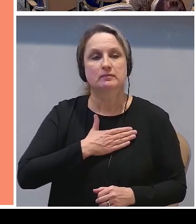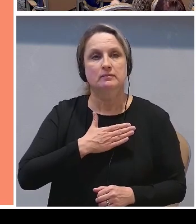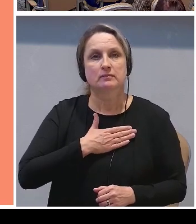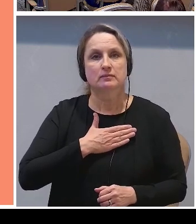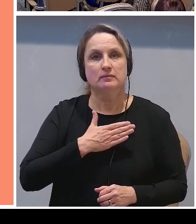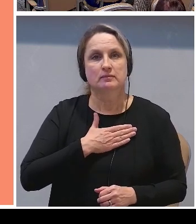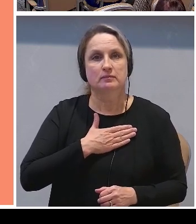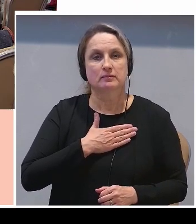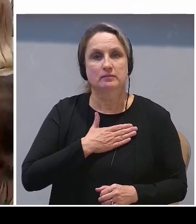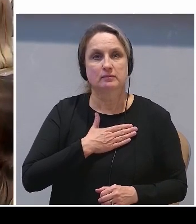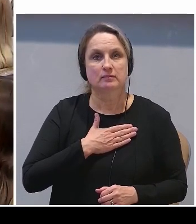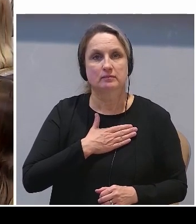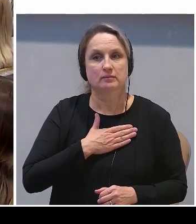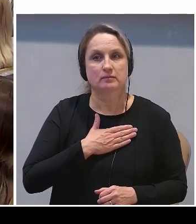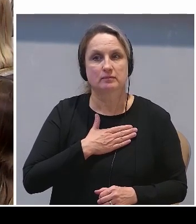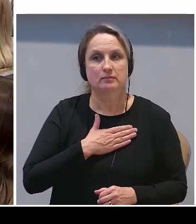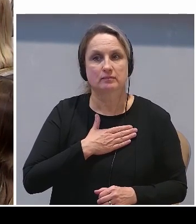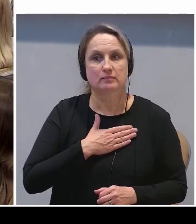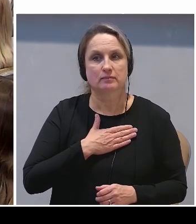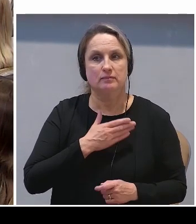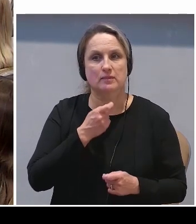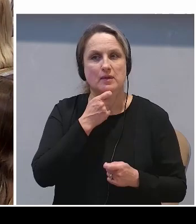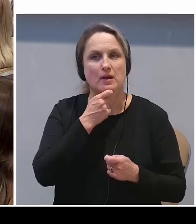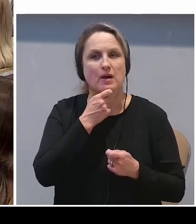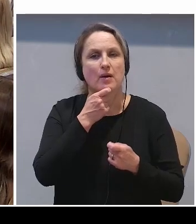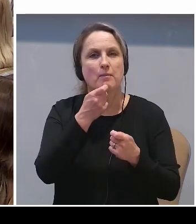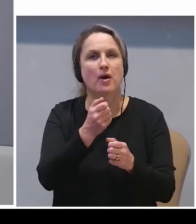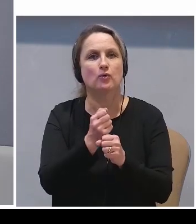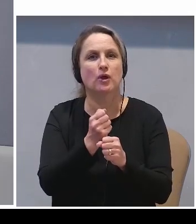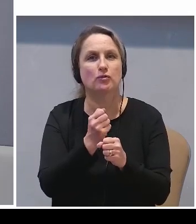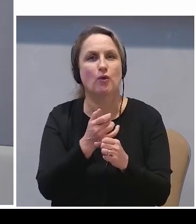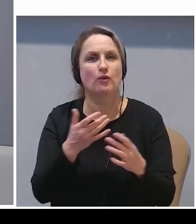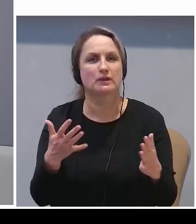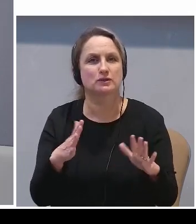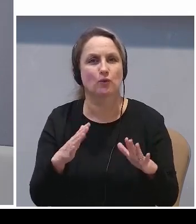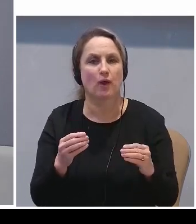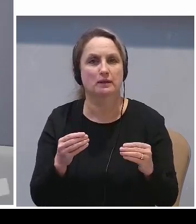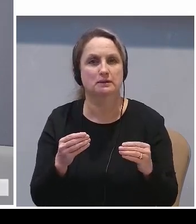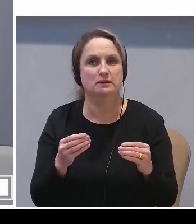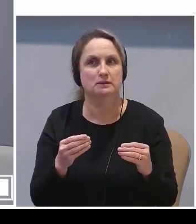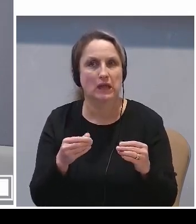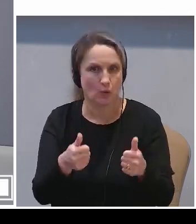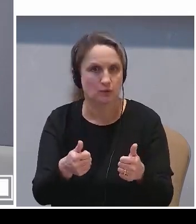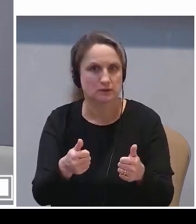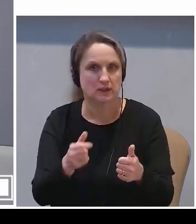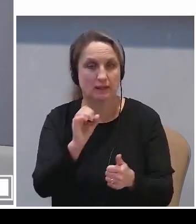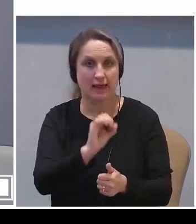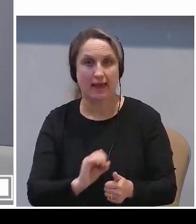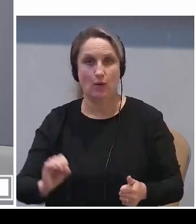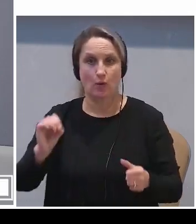a problem that we have also with the many projects that are funded by the European Commission is that many times the outputs are unknown for